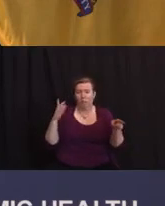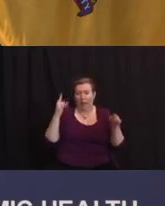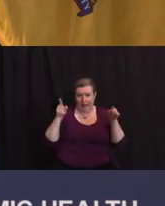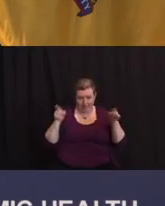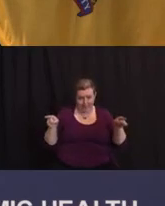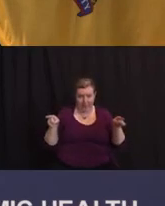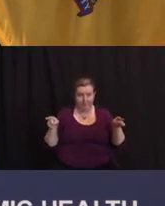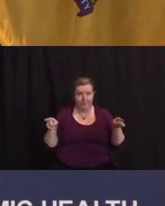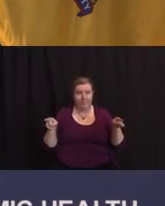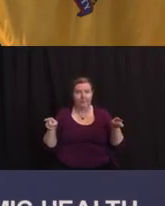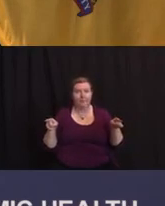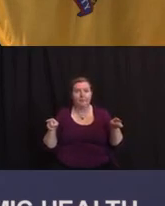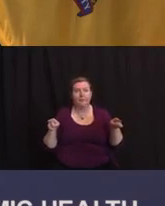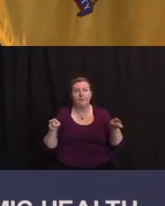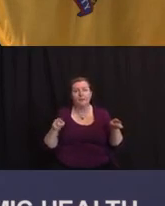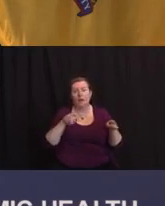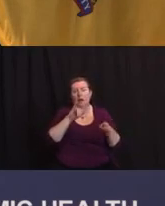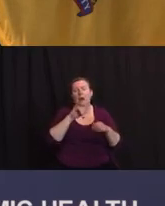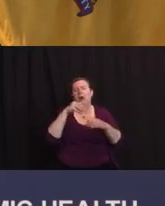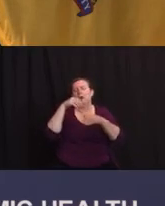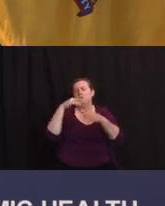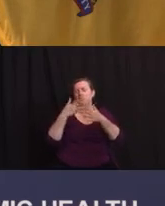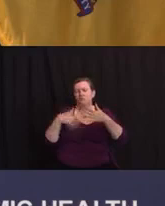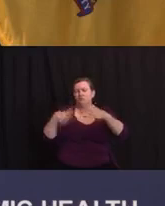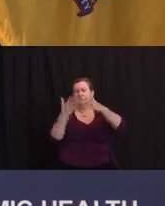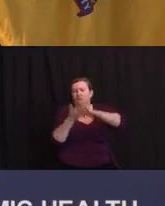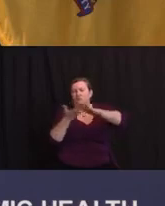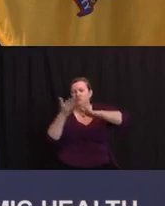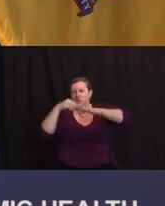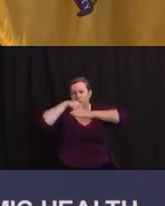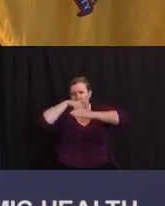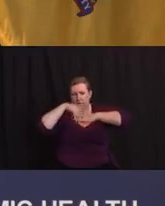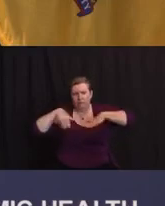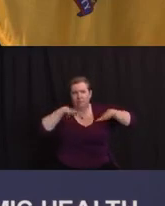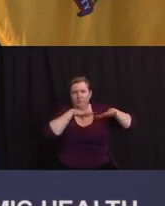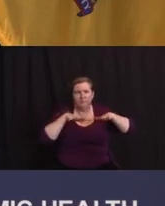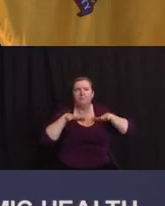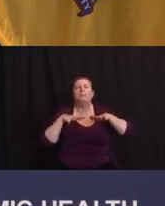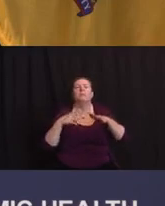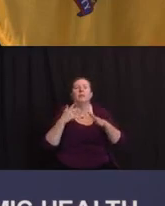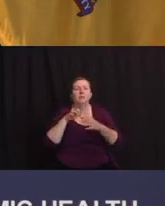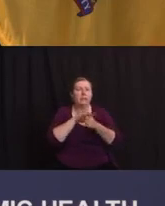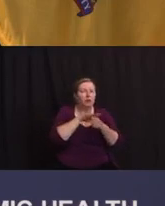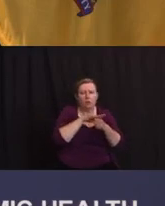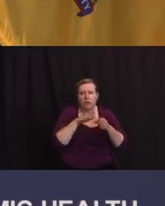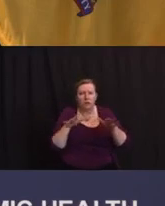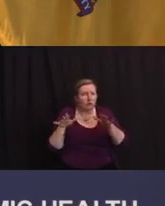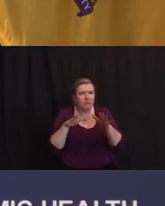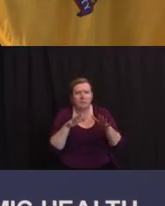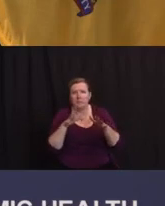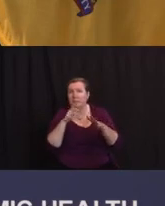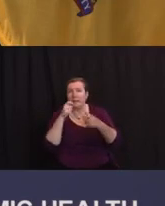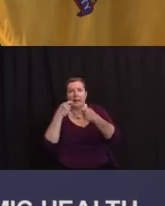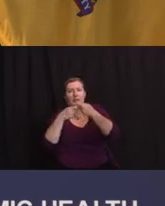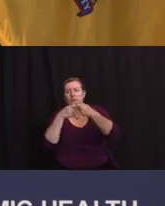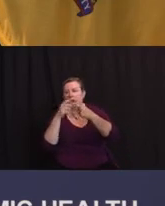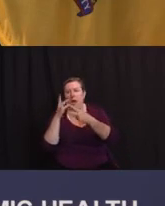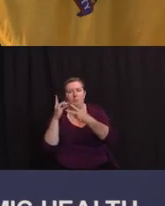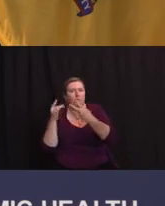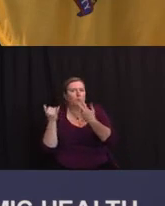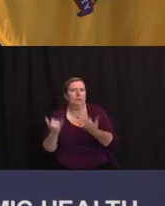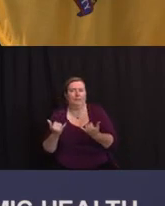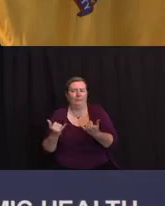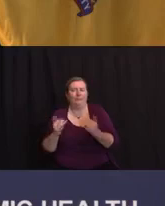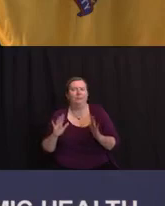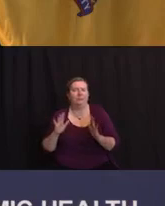infrastructure and their capabilities on that particular location and that particular line, that may be the only choice they have right now.